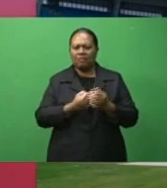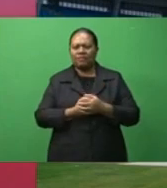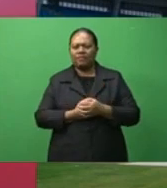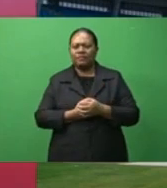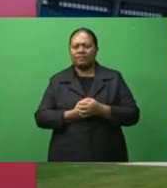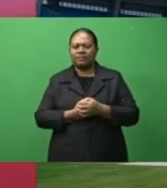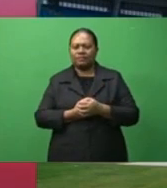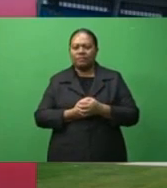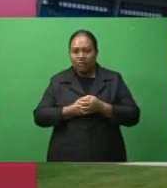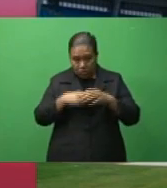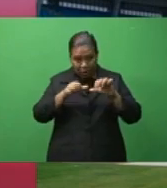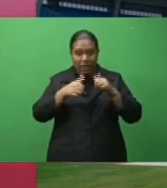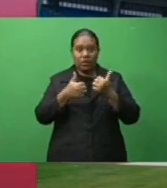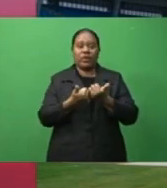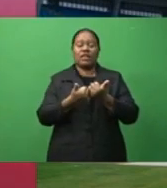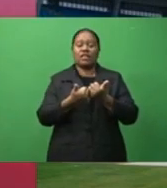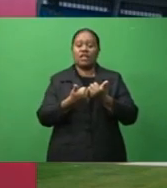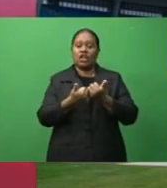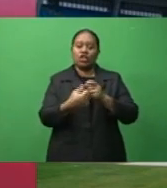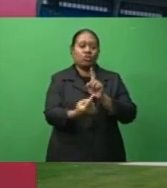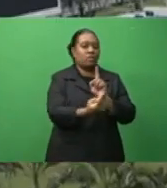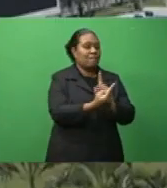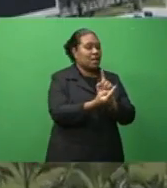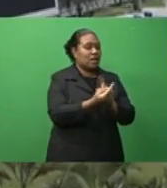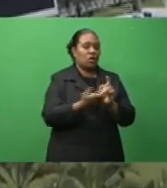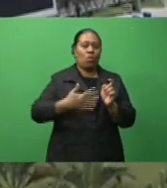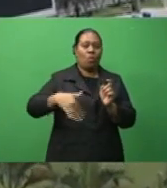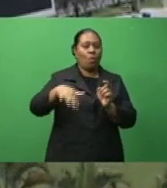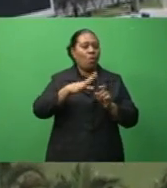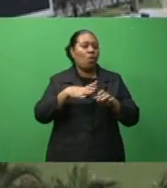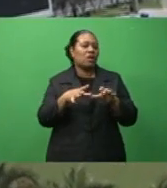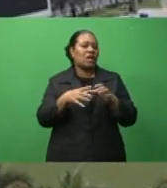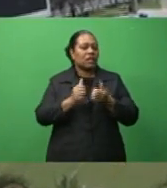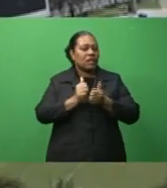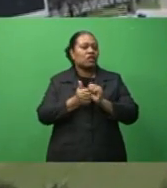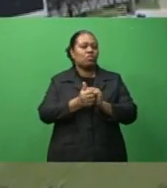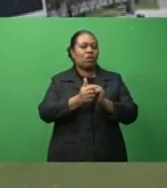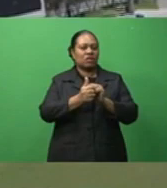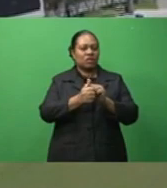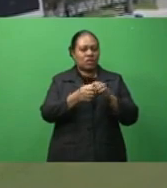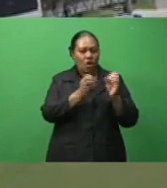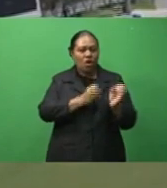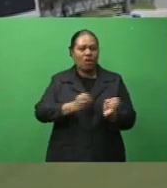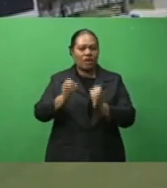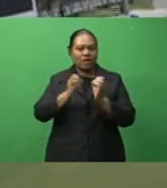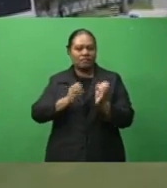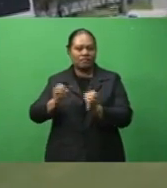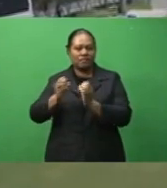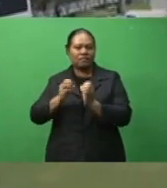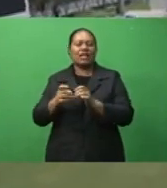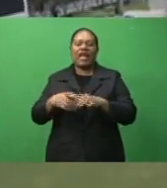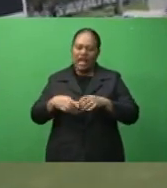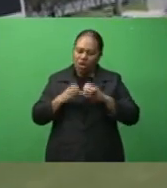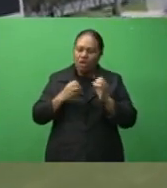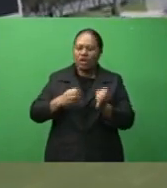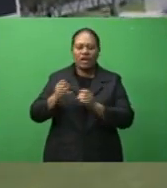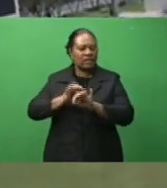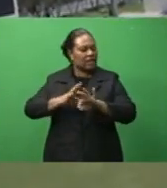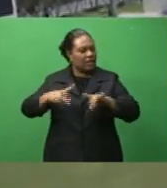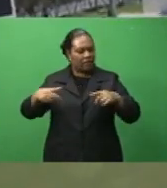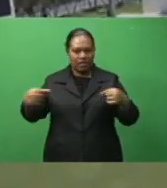an agreement to meet with all the national sports organisation and the major venue organisers and